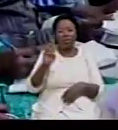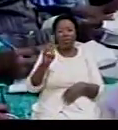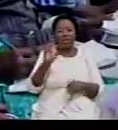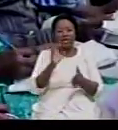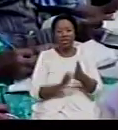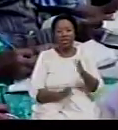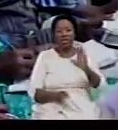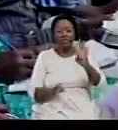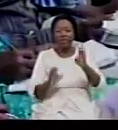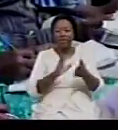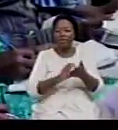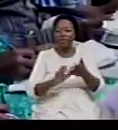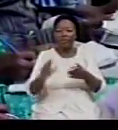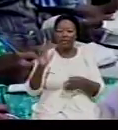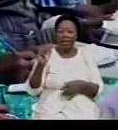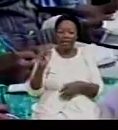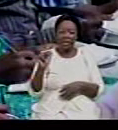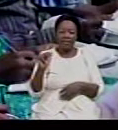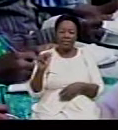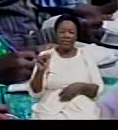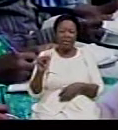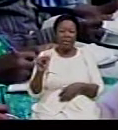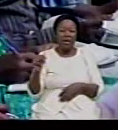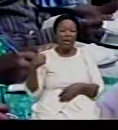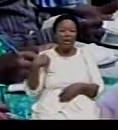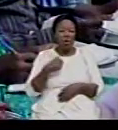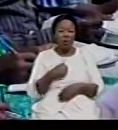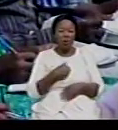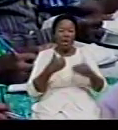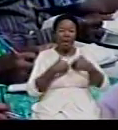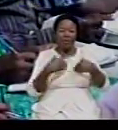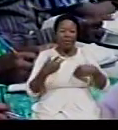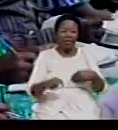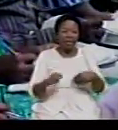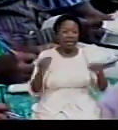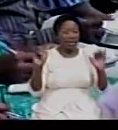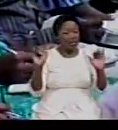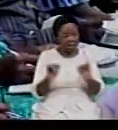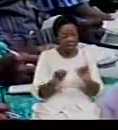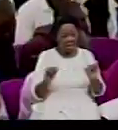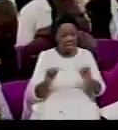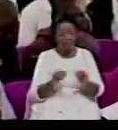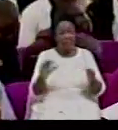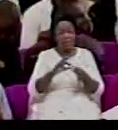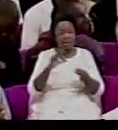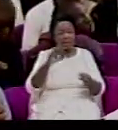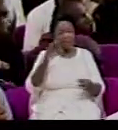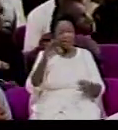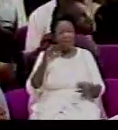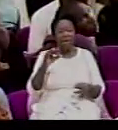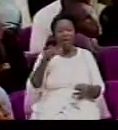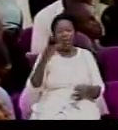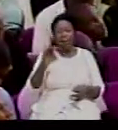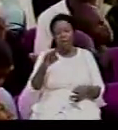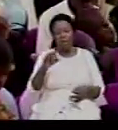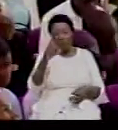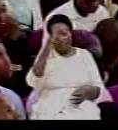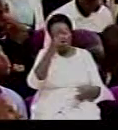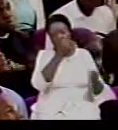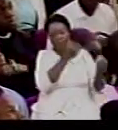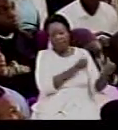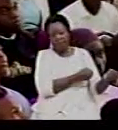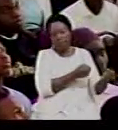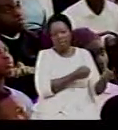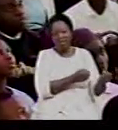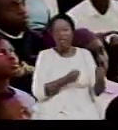verse 13, we having the same spirit of faith, similar faith, according